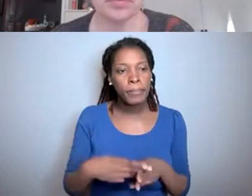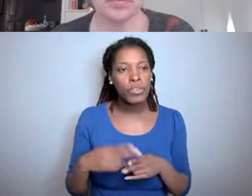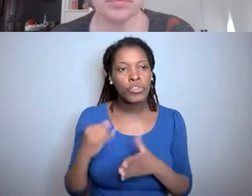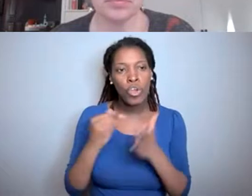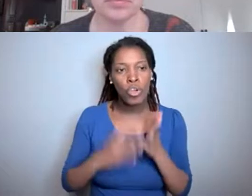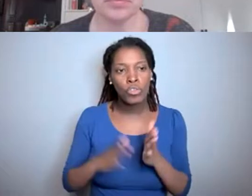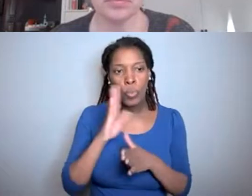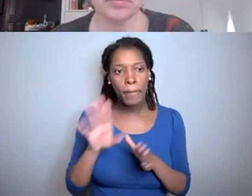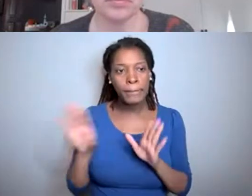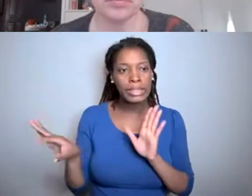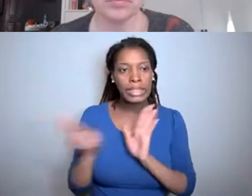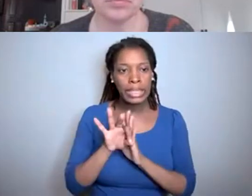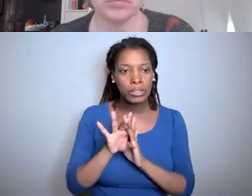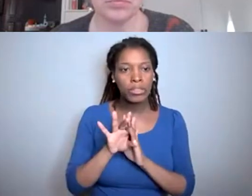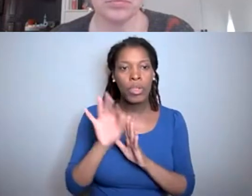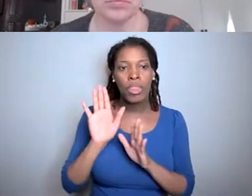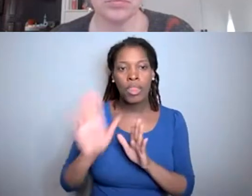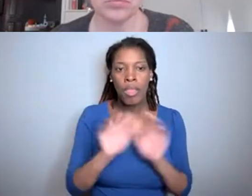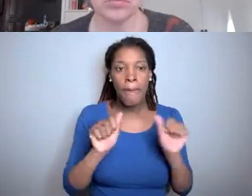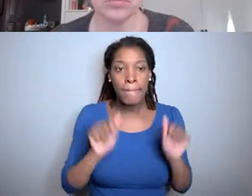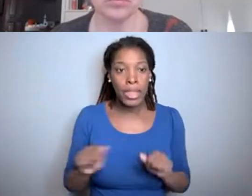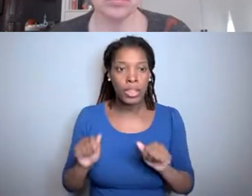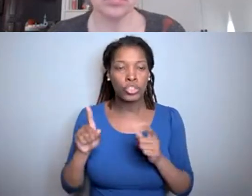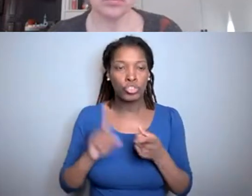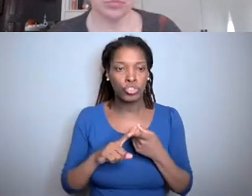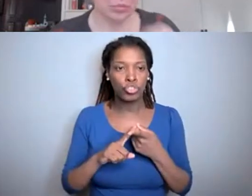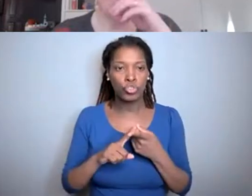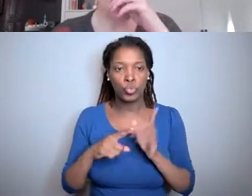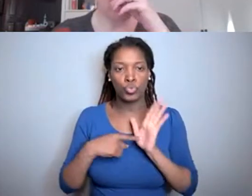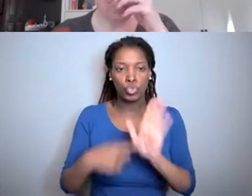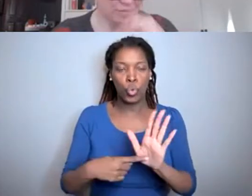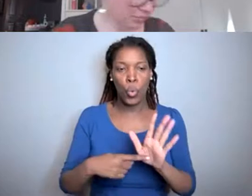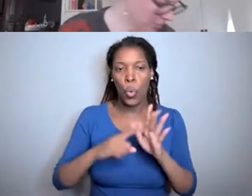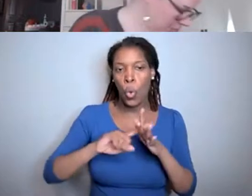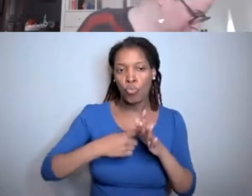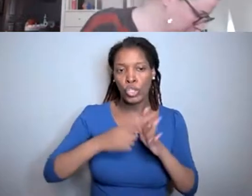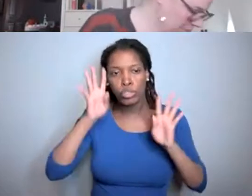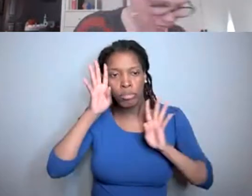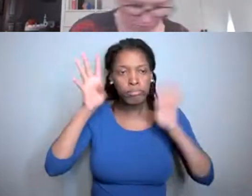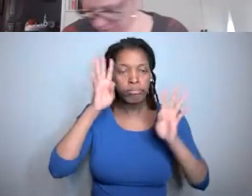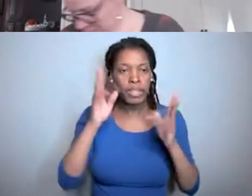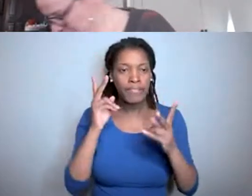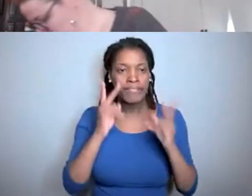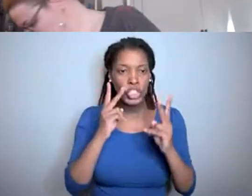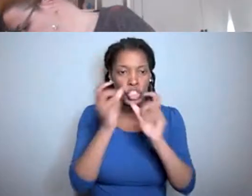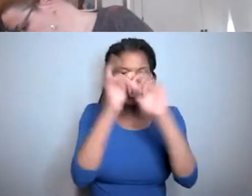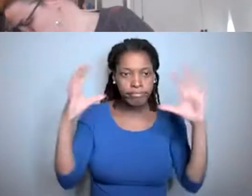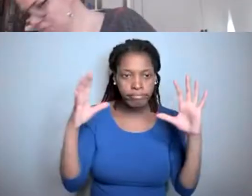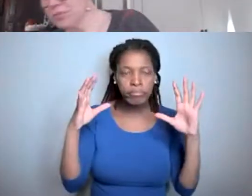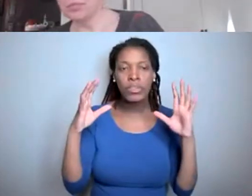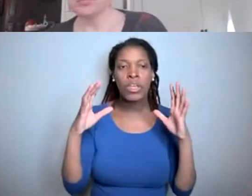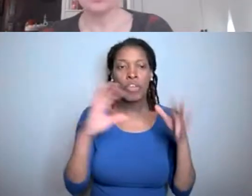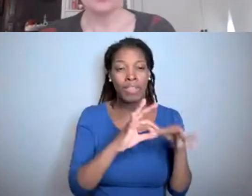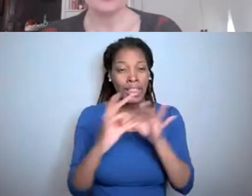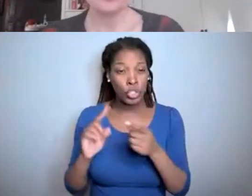to demonstrate originality of vision i'm assuming this is in regards to their past projects and work is that